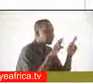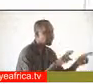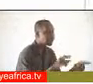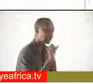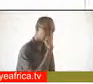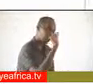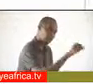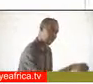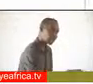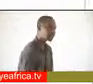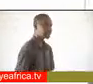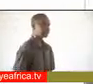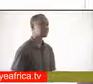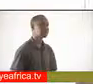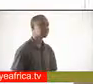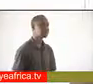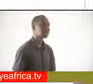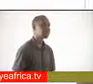yours